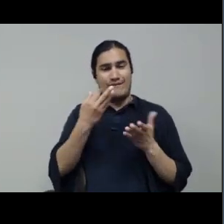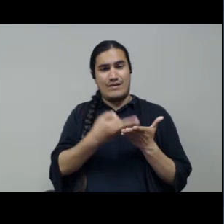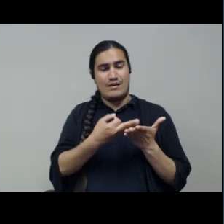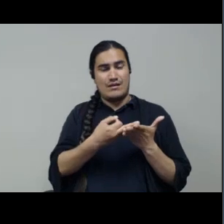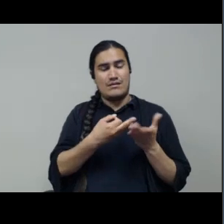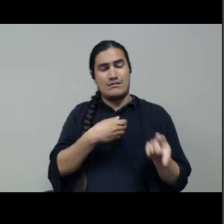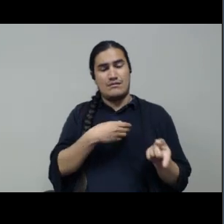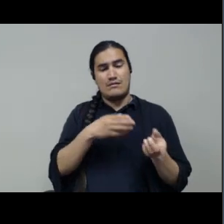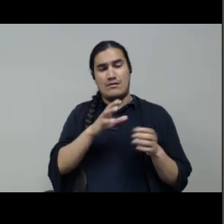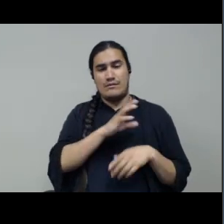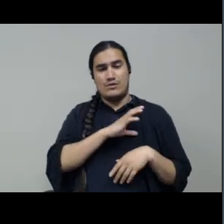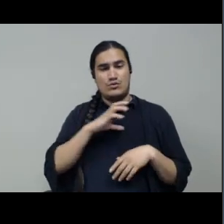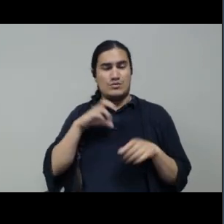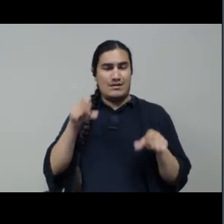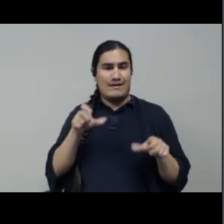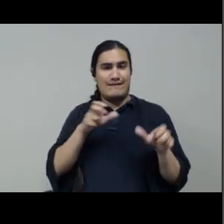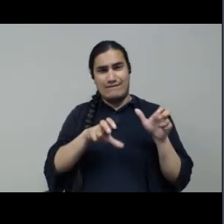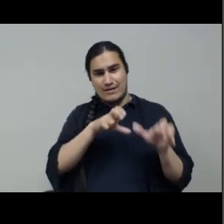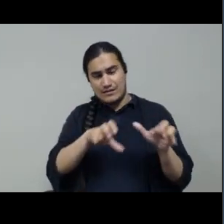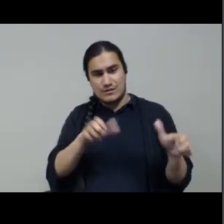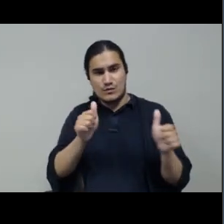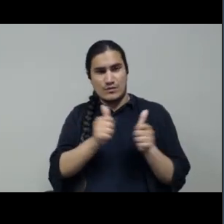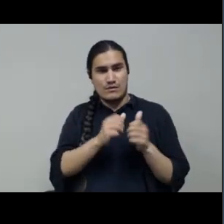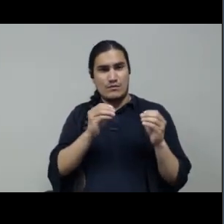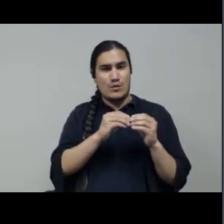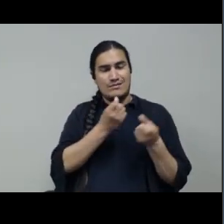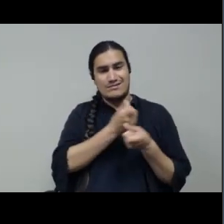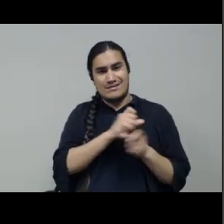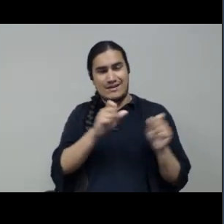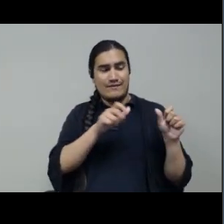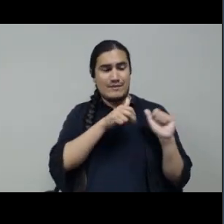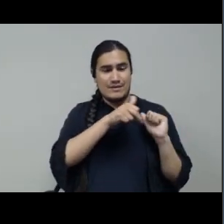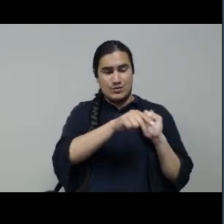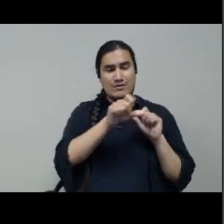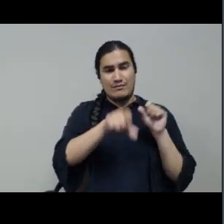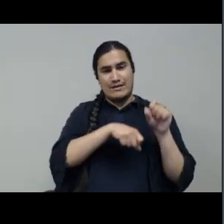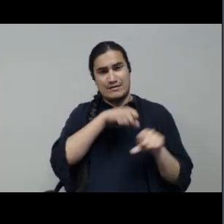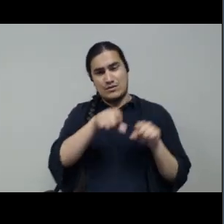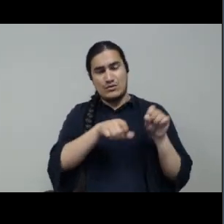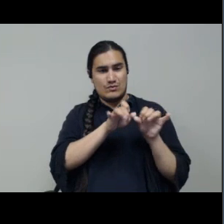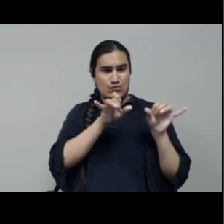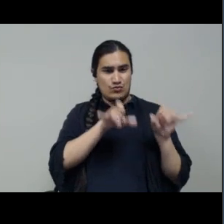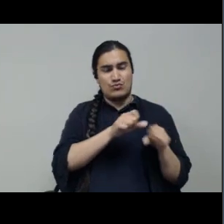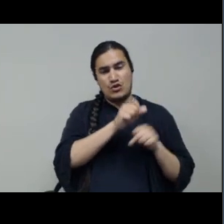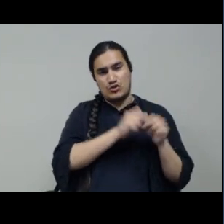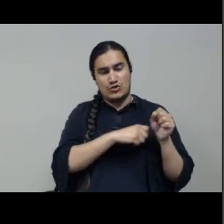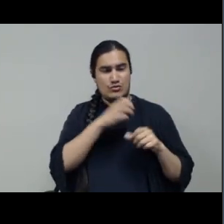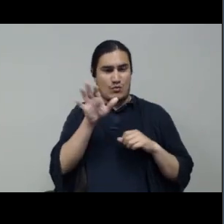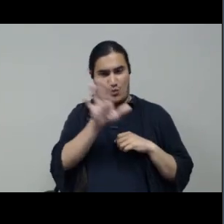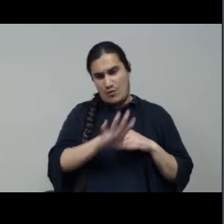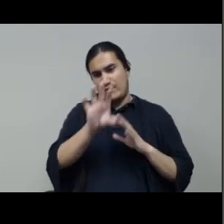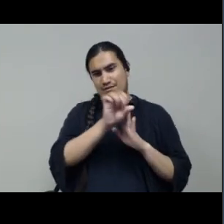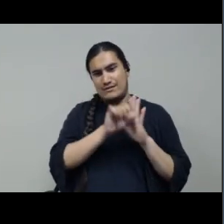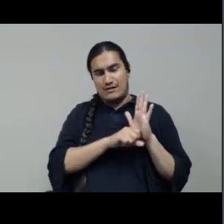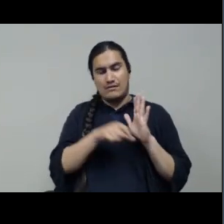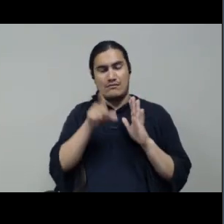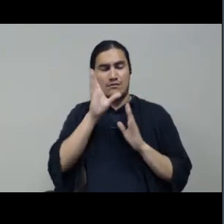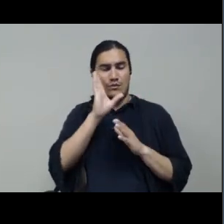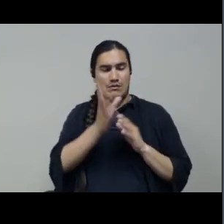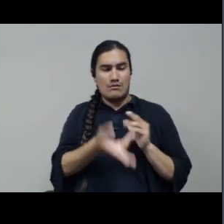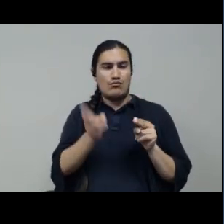in networks of safe and accessible bicycle and pedestrian infrastructure throughout the state. This increase in safe